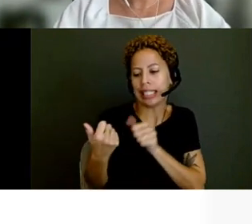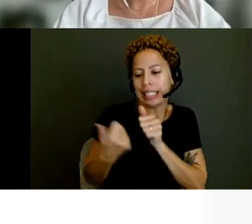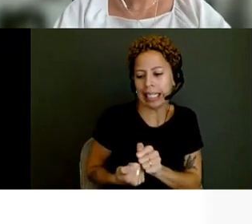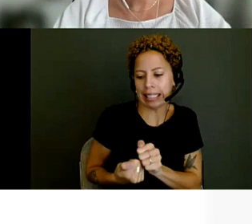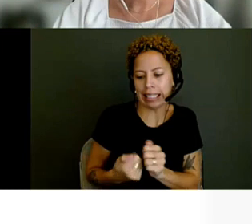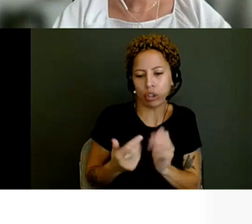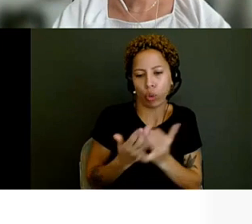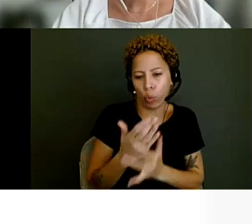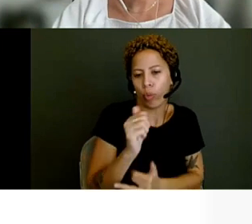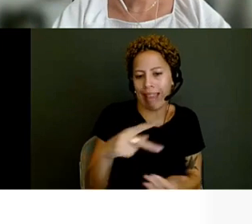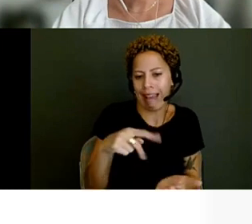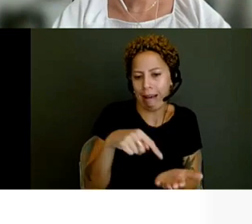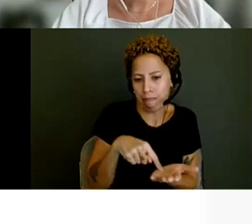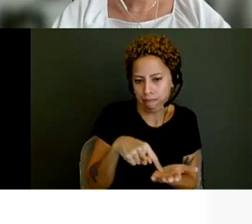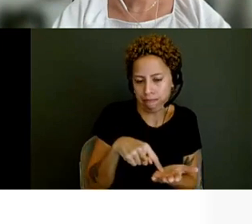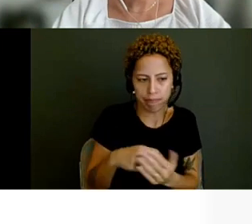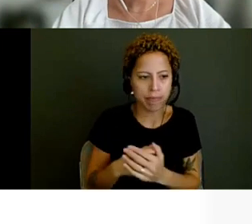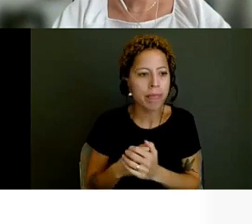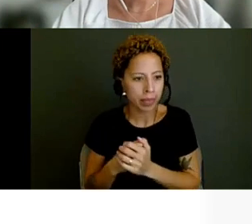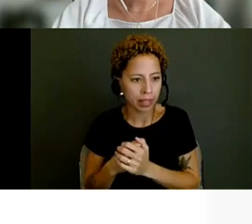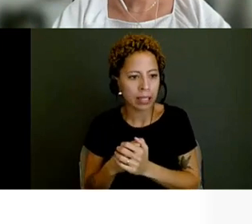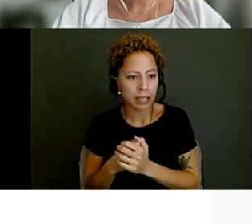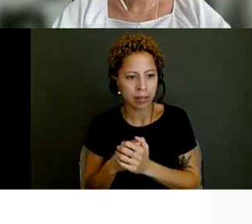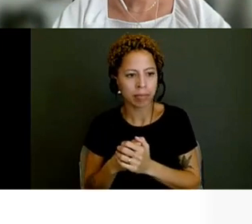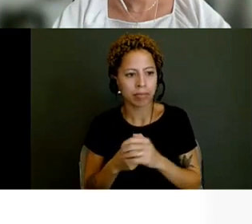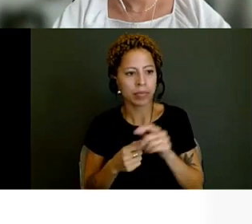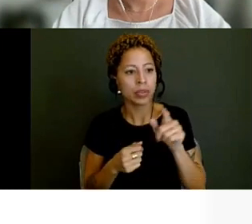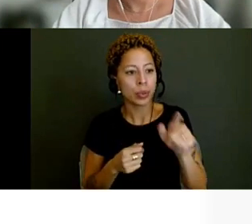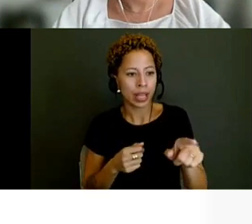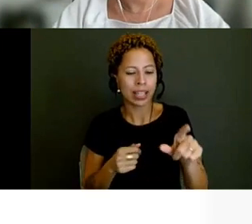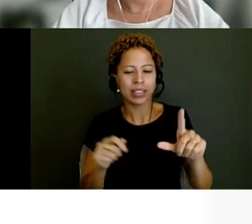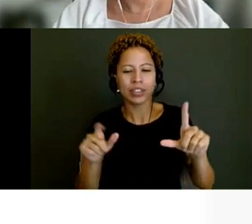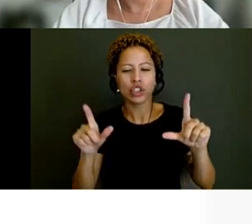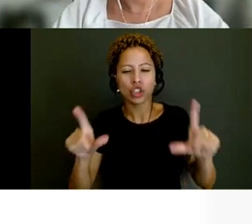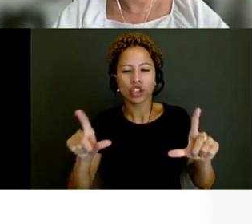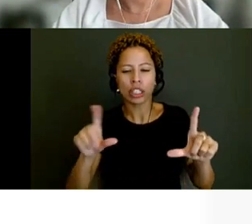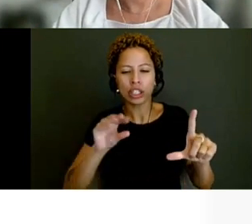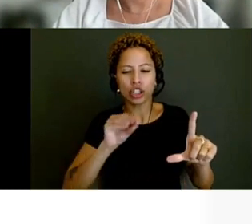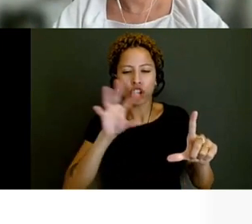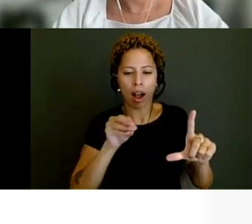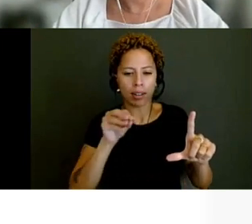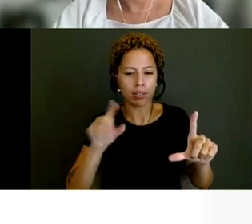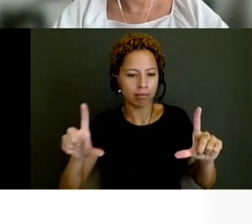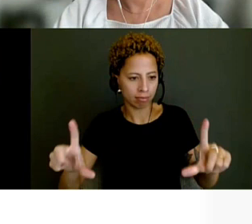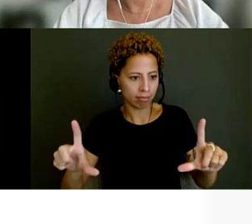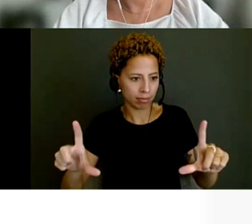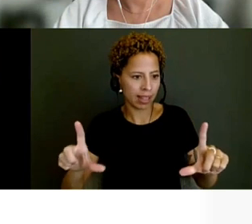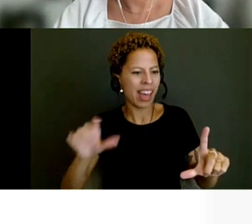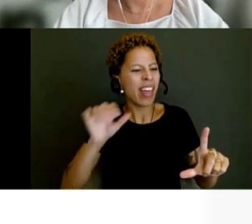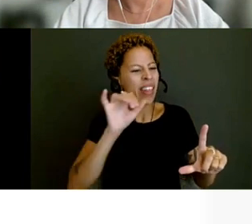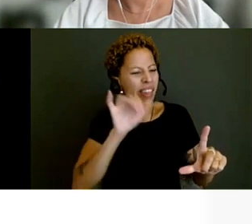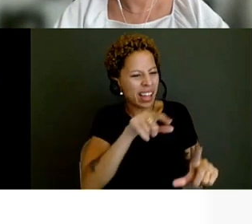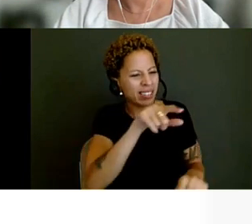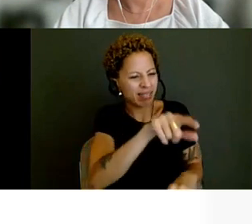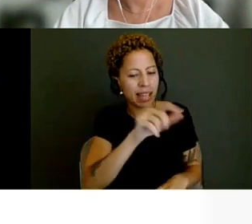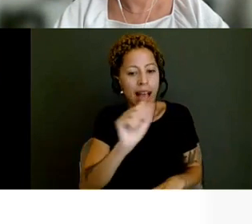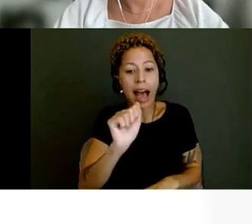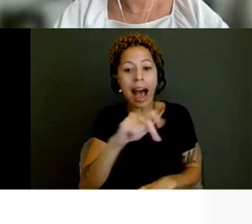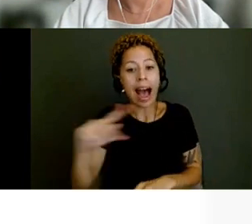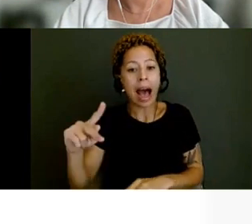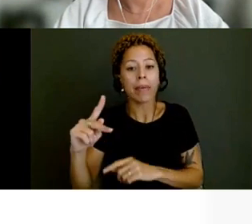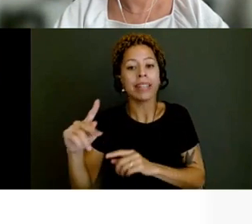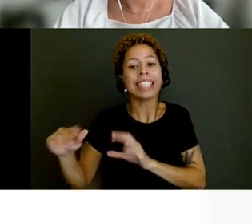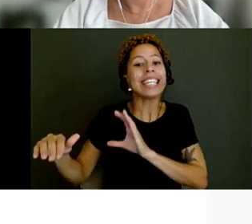So this is a screenshot of once I fixed that problem, this is what I got from the app letting me know that there